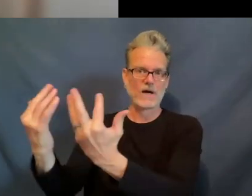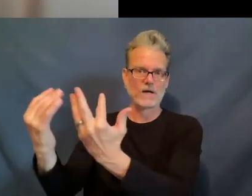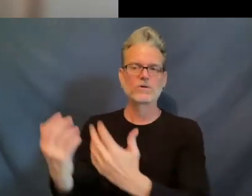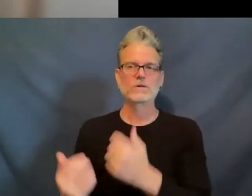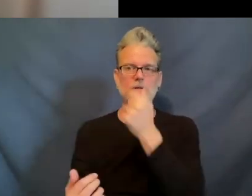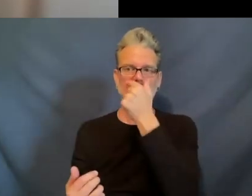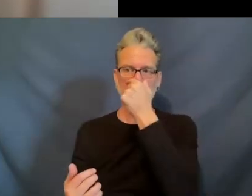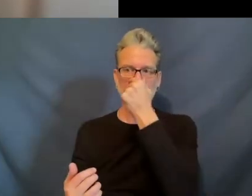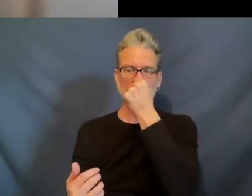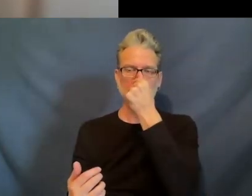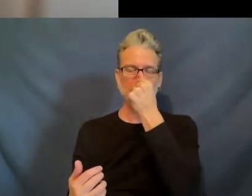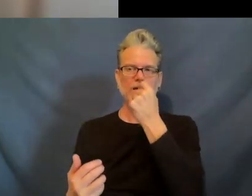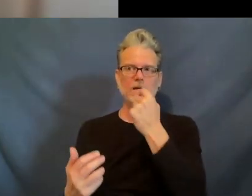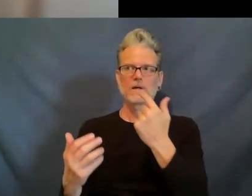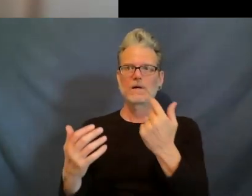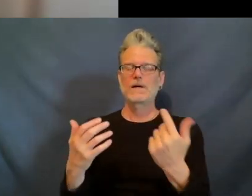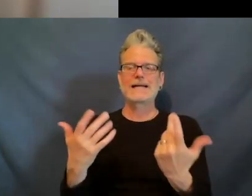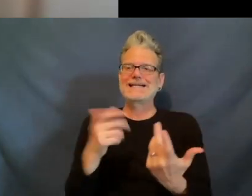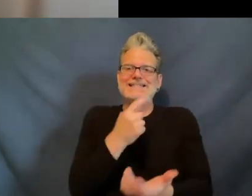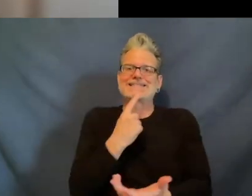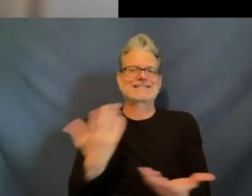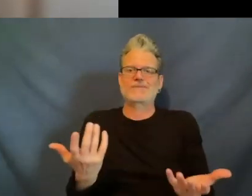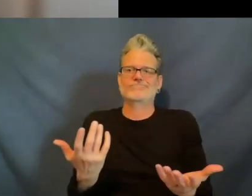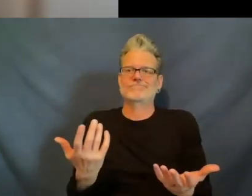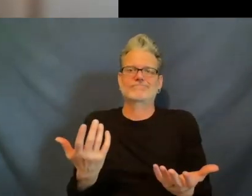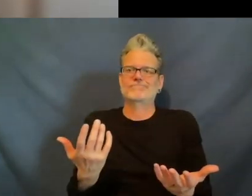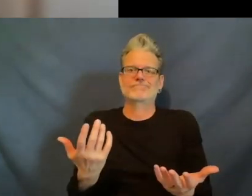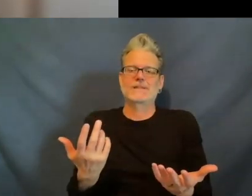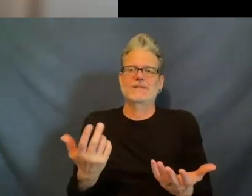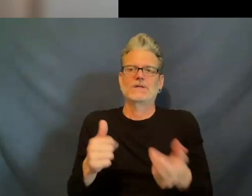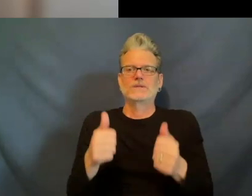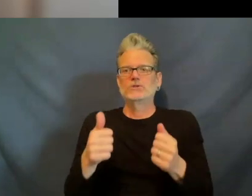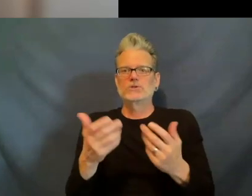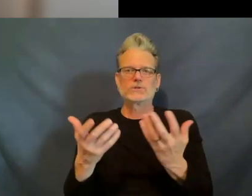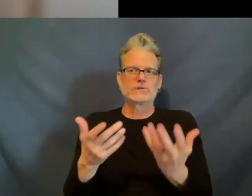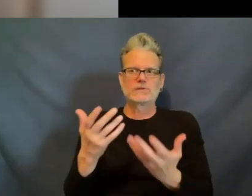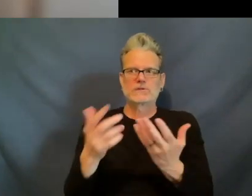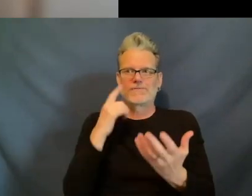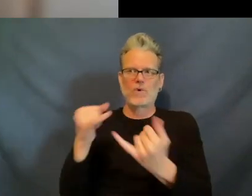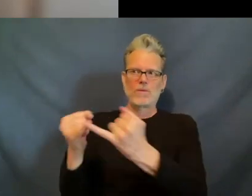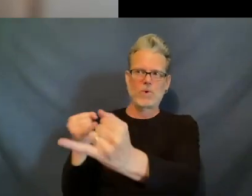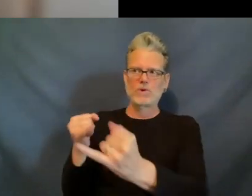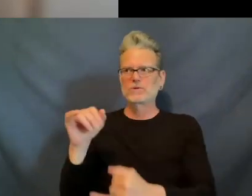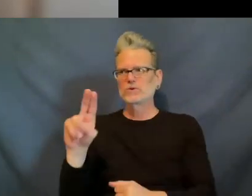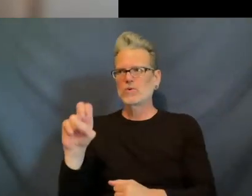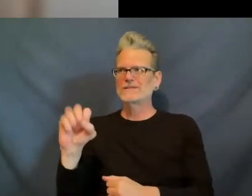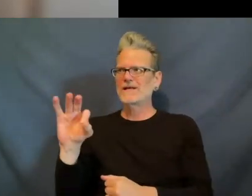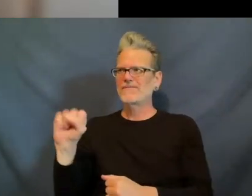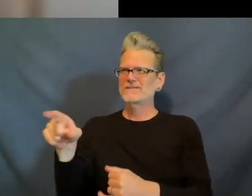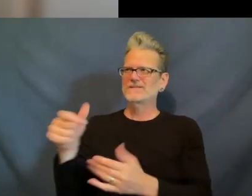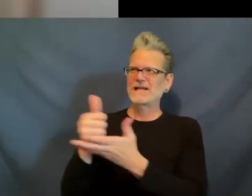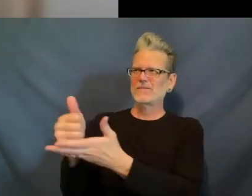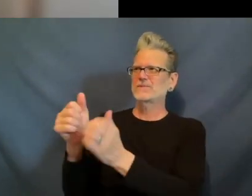It doesn't really specify just which avenues would be best suited for a volunteer fire department that borders USFS lands and assists the USFS on